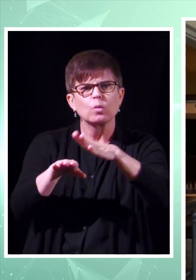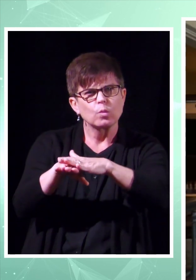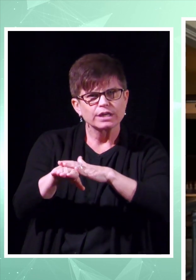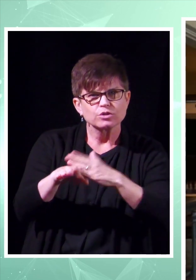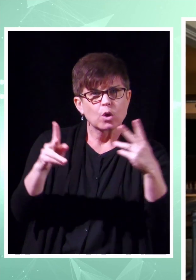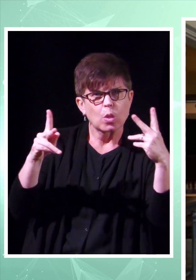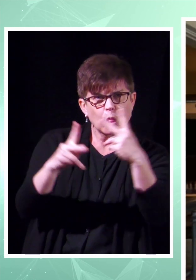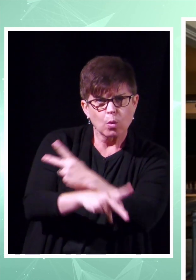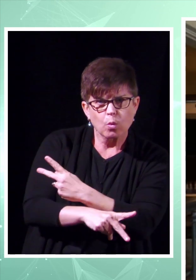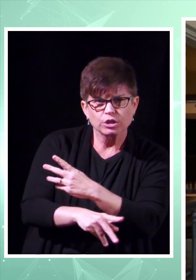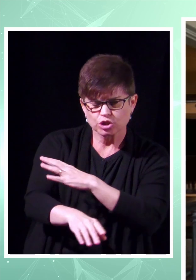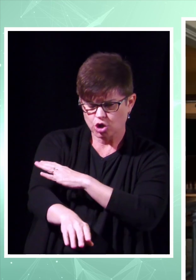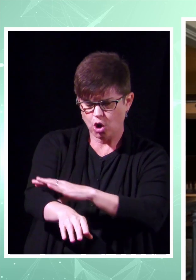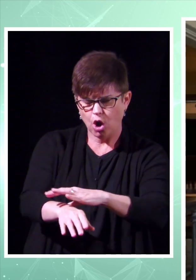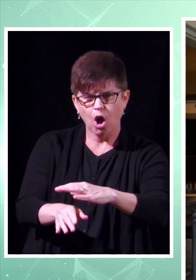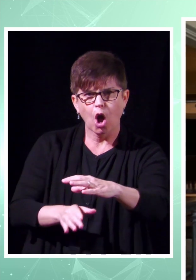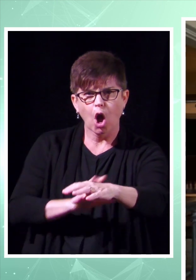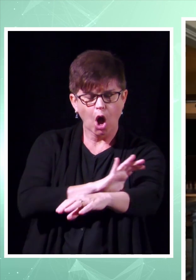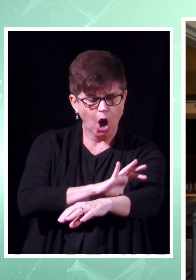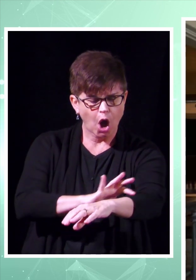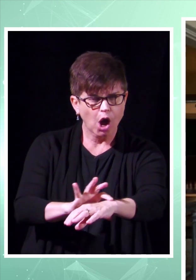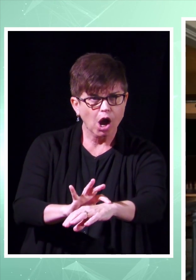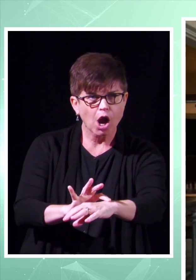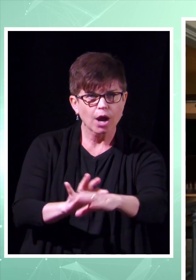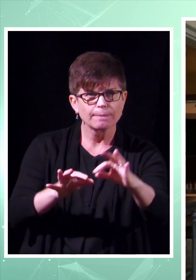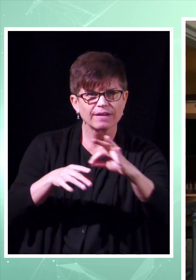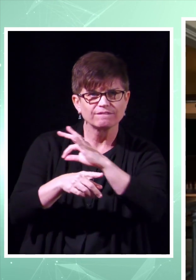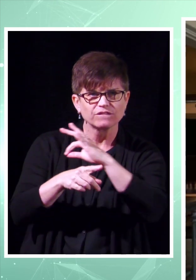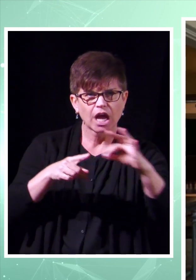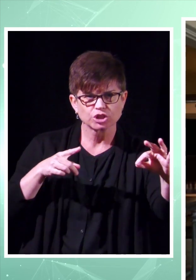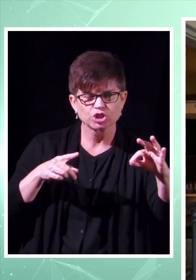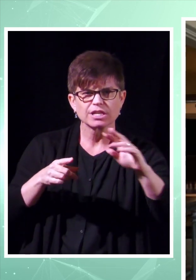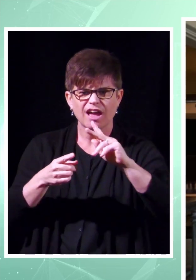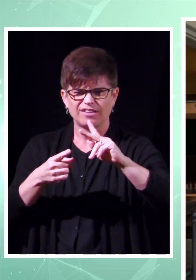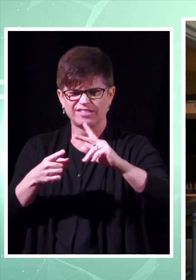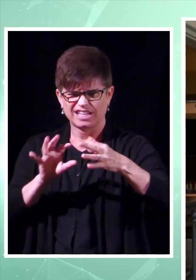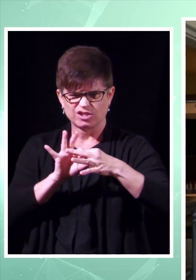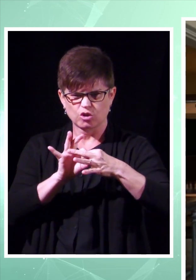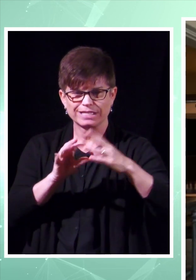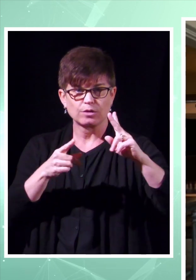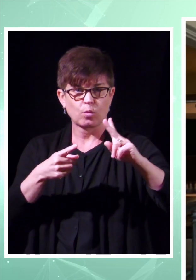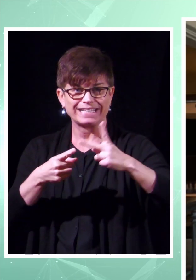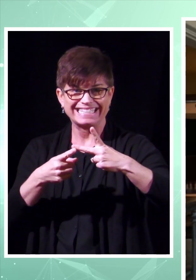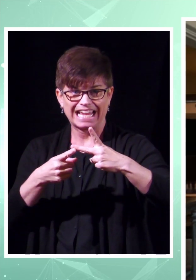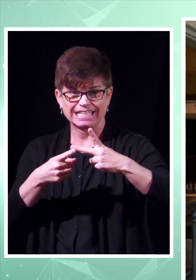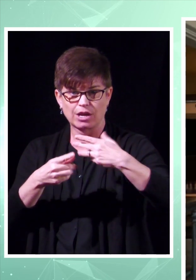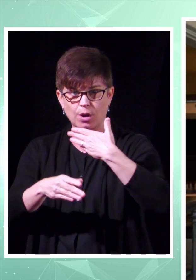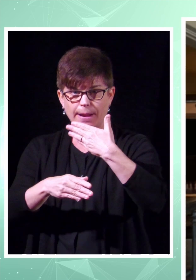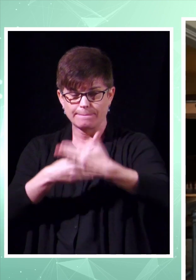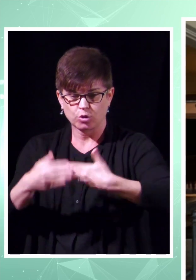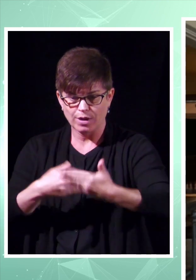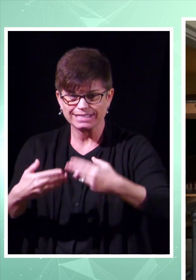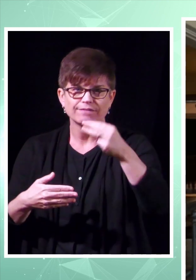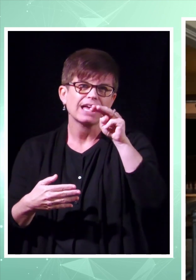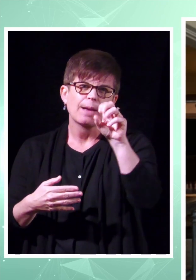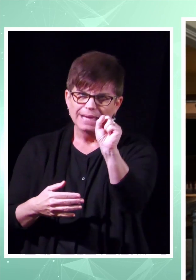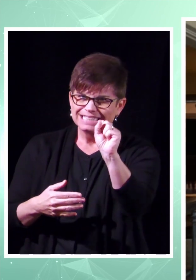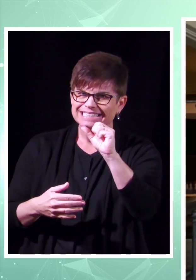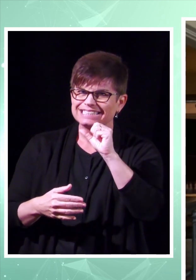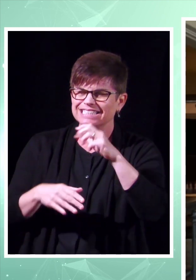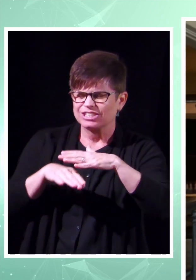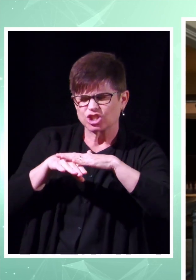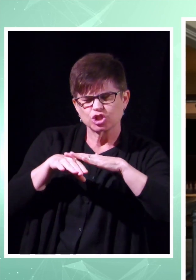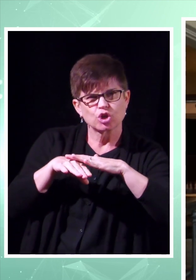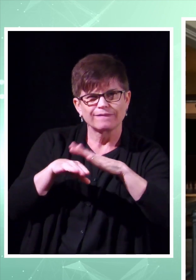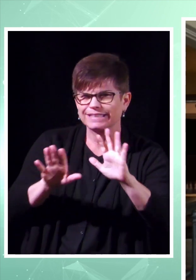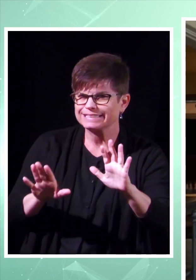worsening arm function associated with secondary progressive MS. So we're starting to be able to scratch the surface. It's not perfect, and we need to